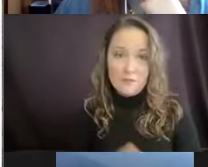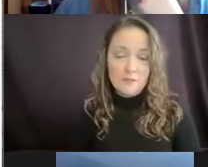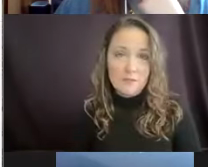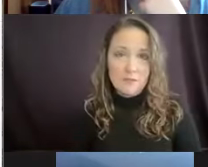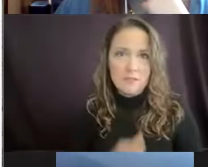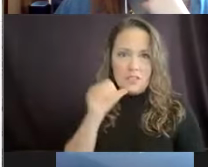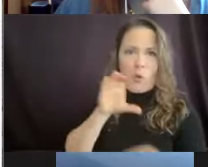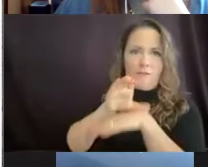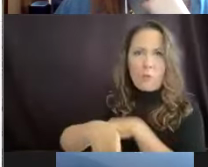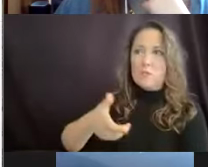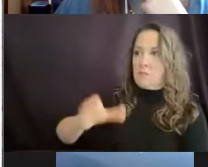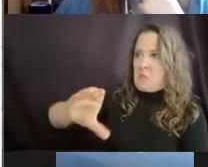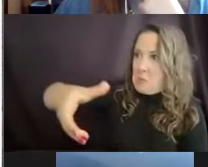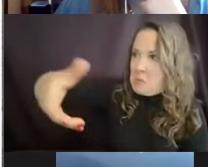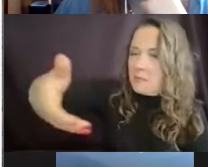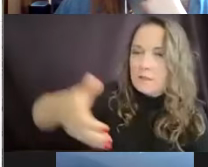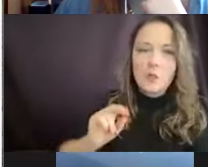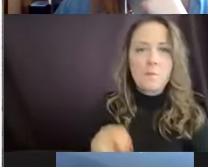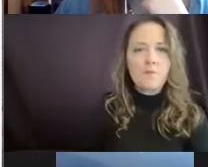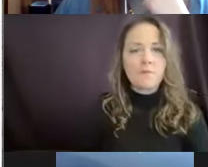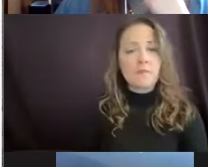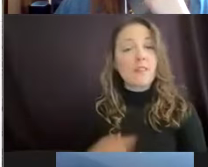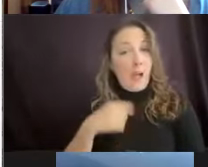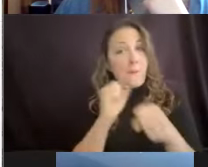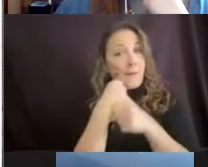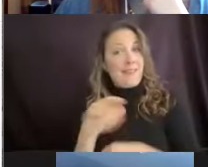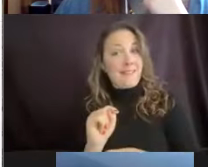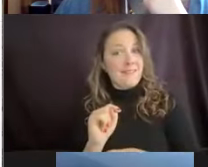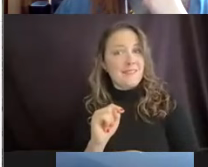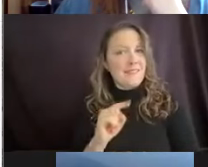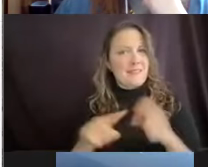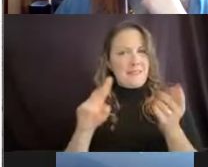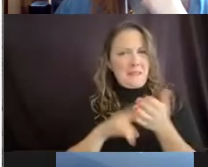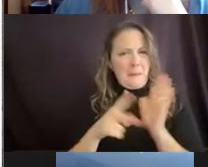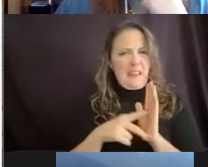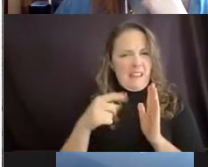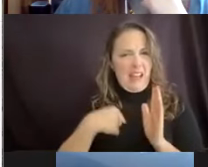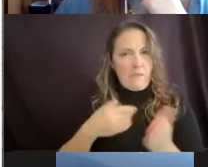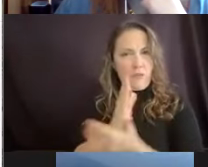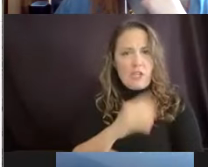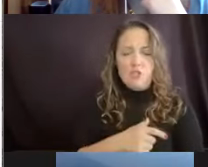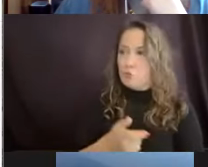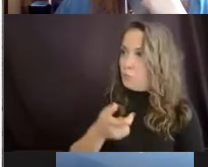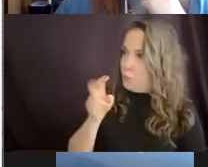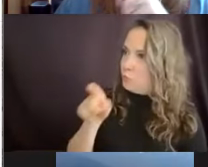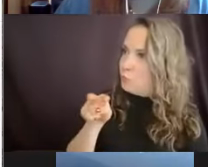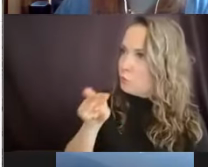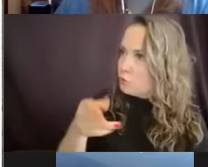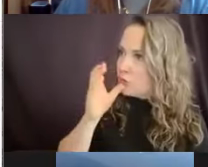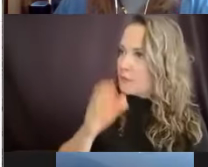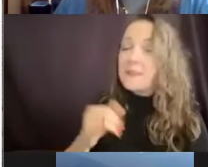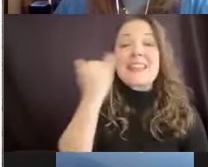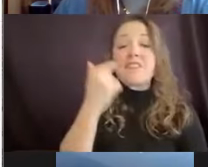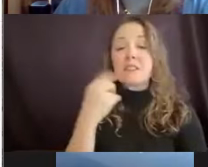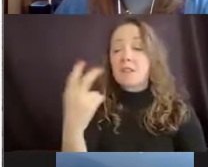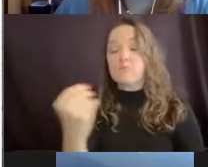them drink it. Just because you made it doesn't mean you're entitled to watch them drink it. And if they say, "No thank you,"